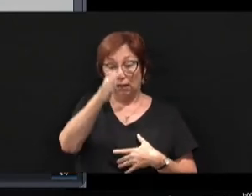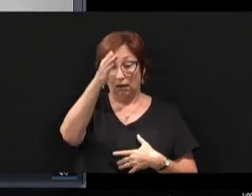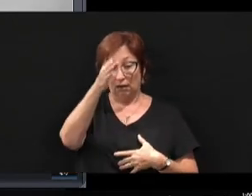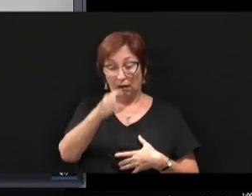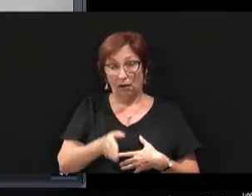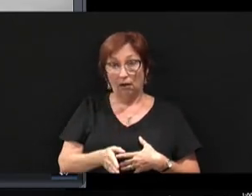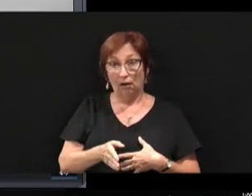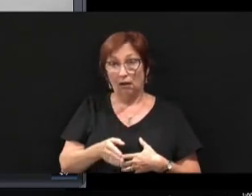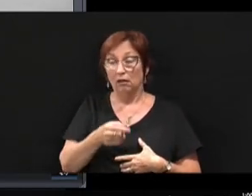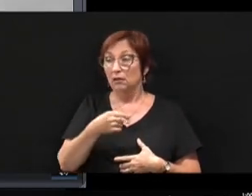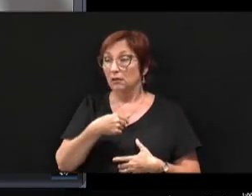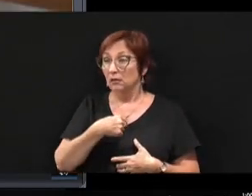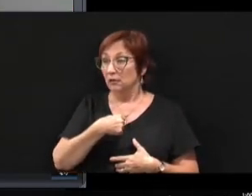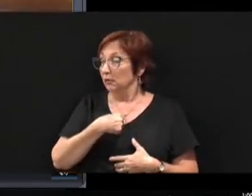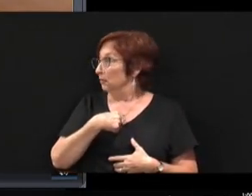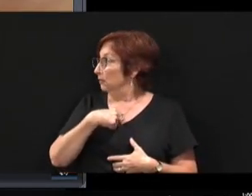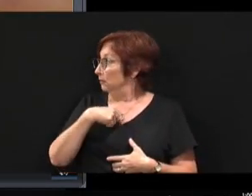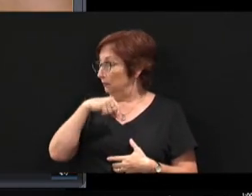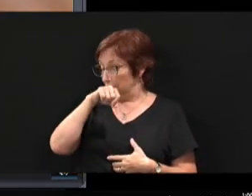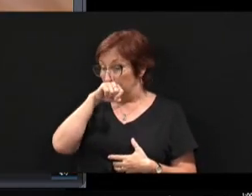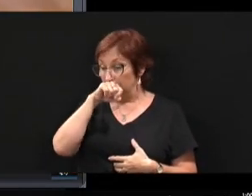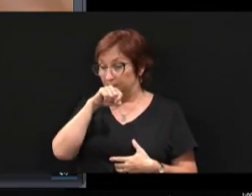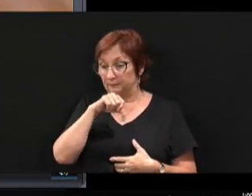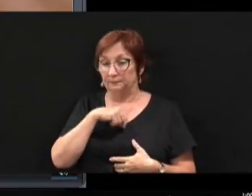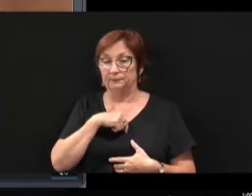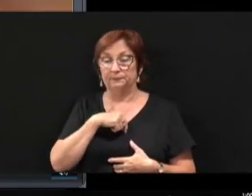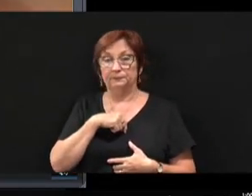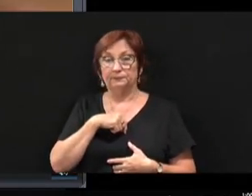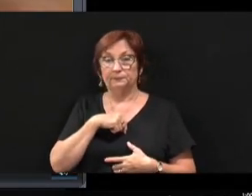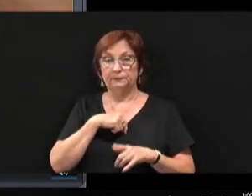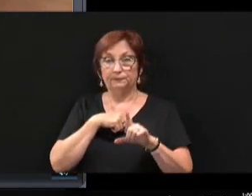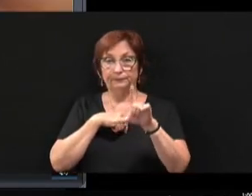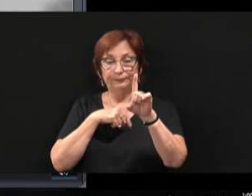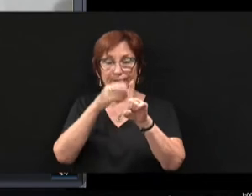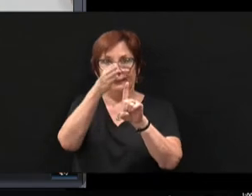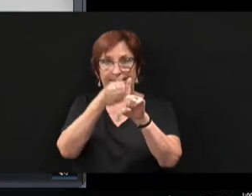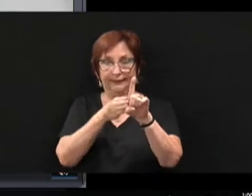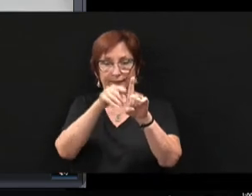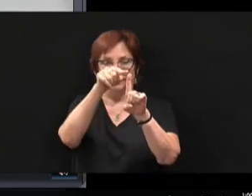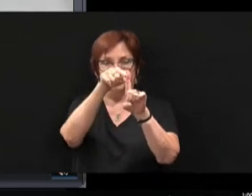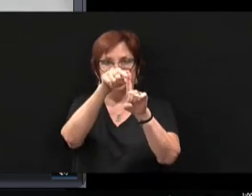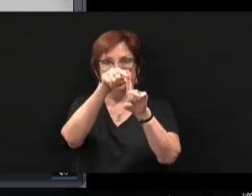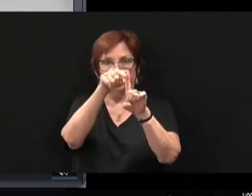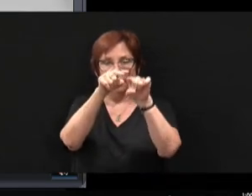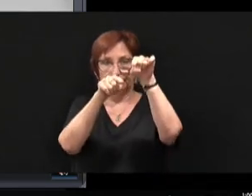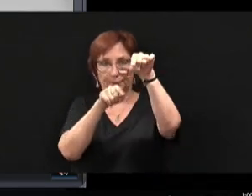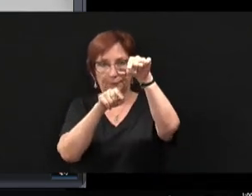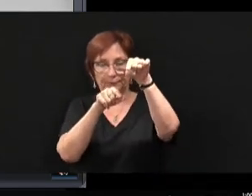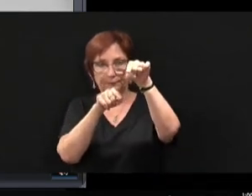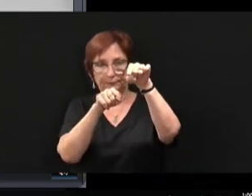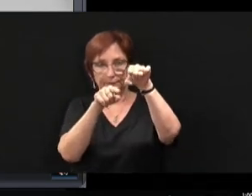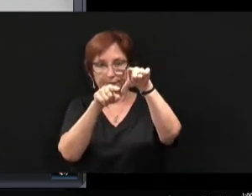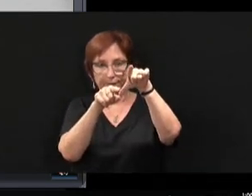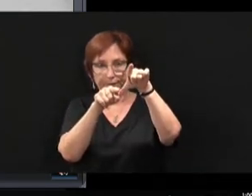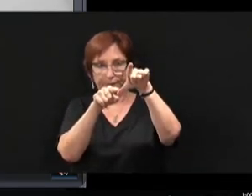put my index finger on the stick. There's a ball that sits there. Must be a B.